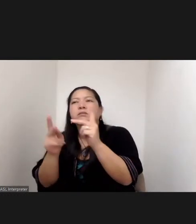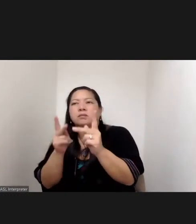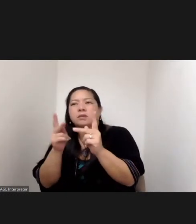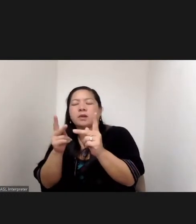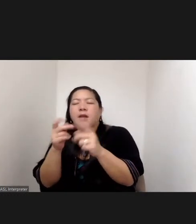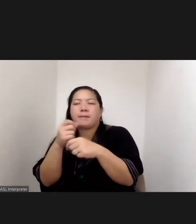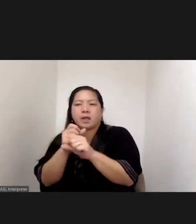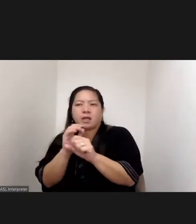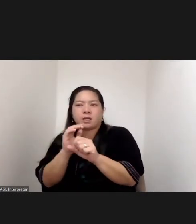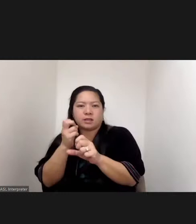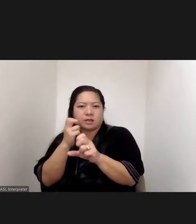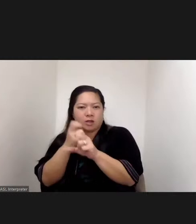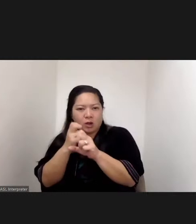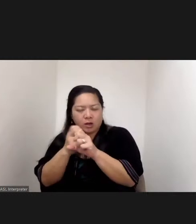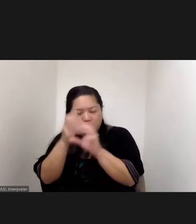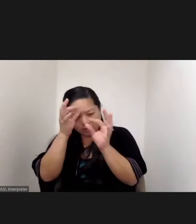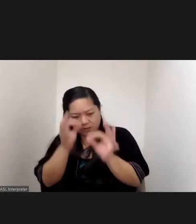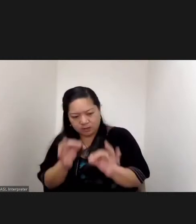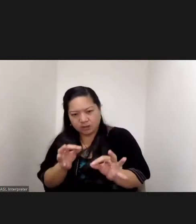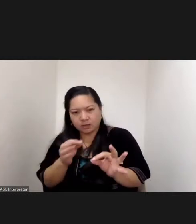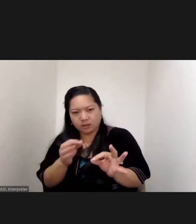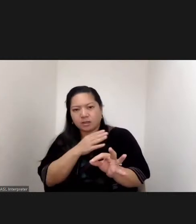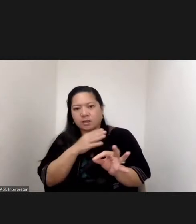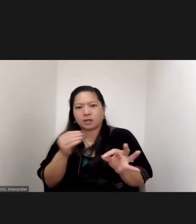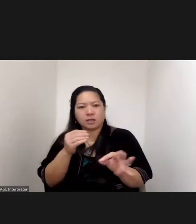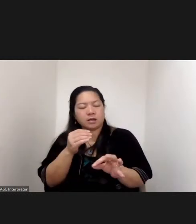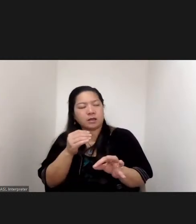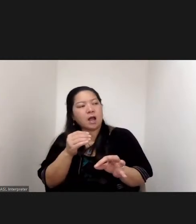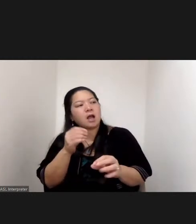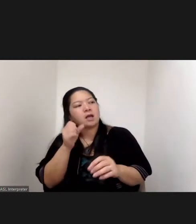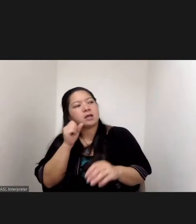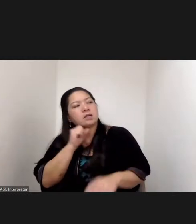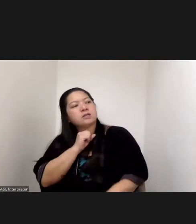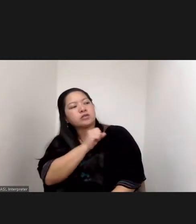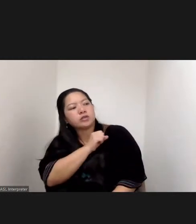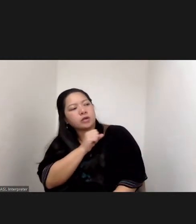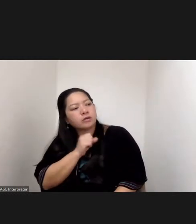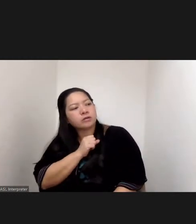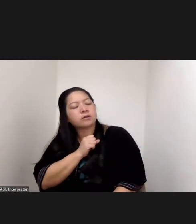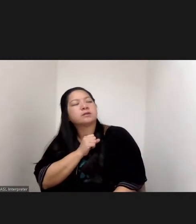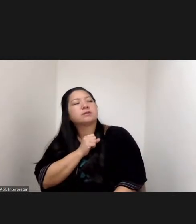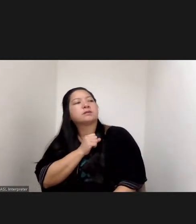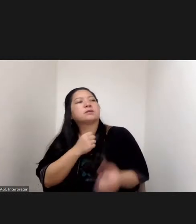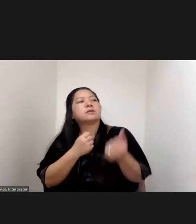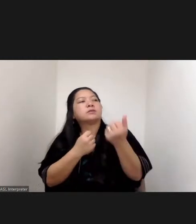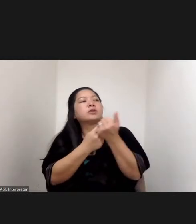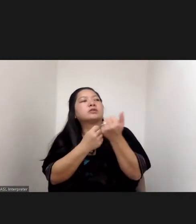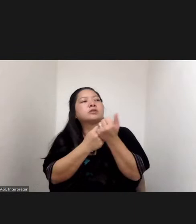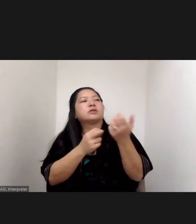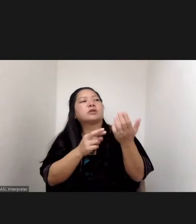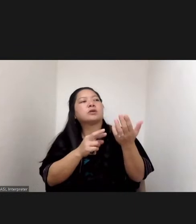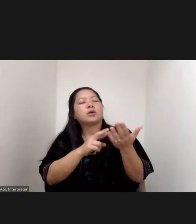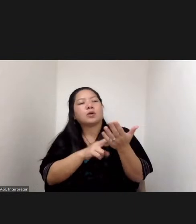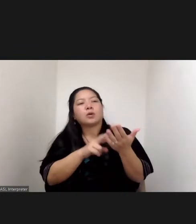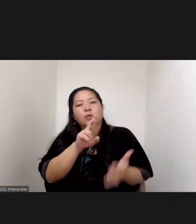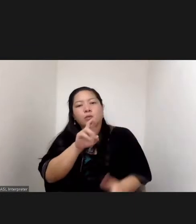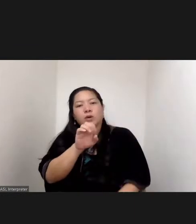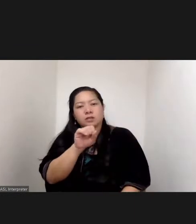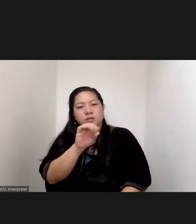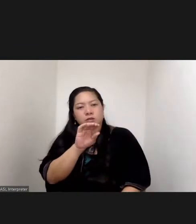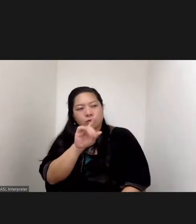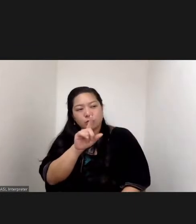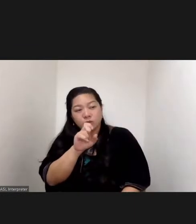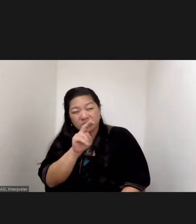decision. And the senators and the sponsors of this resolution think that I did it capriciously